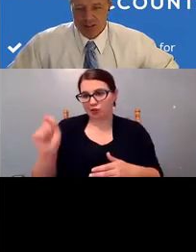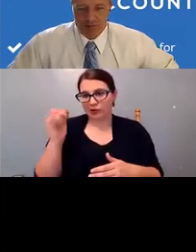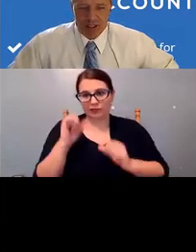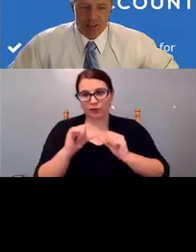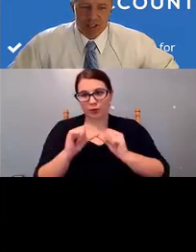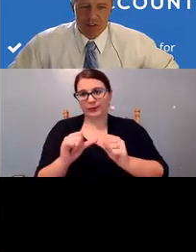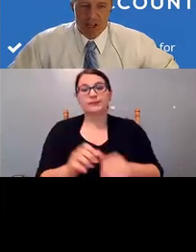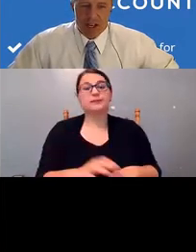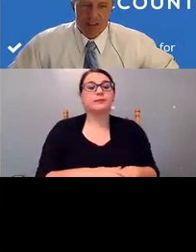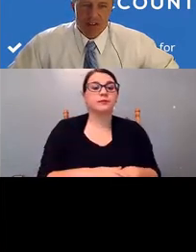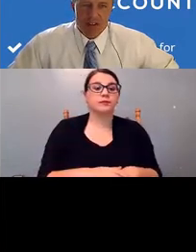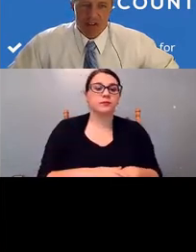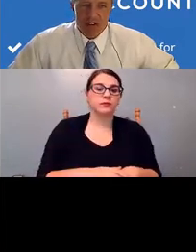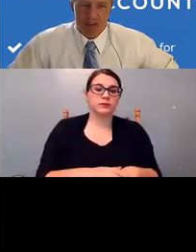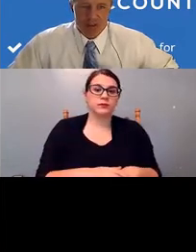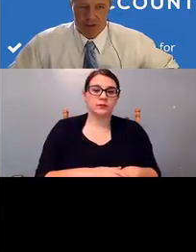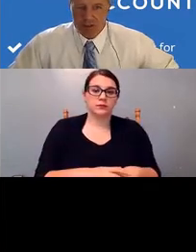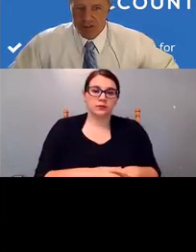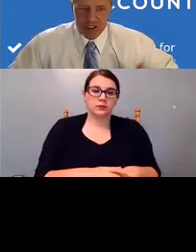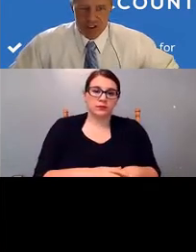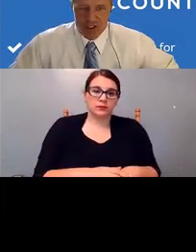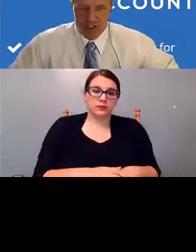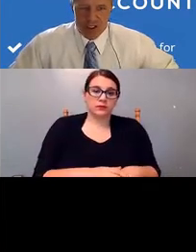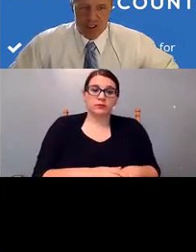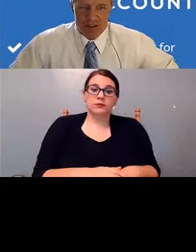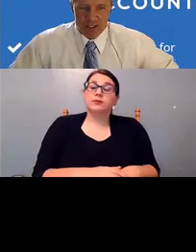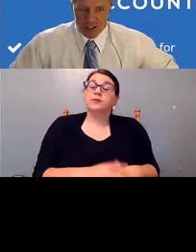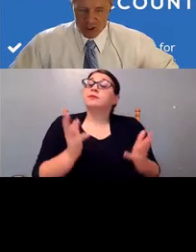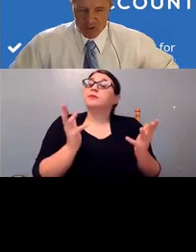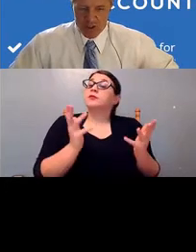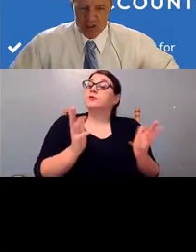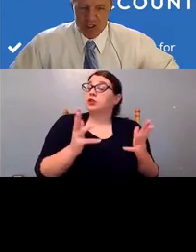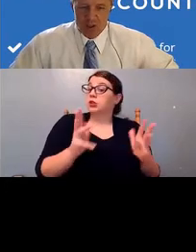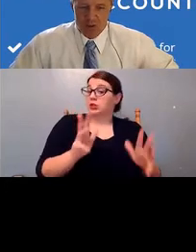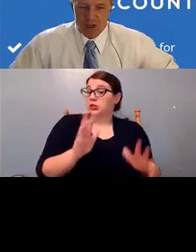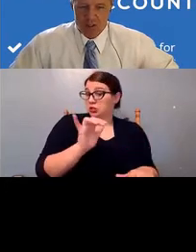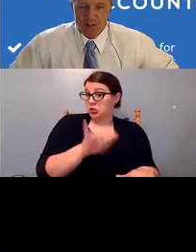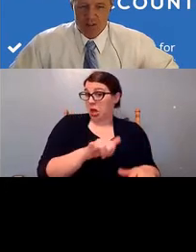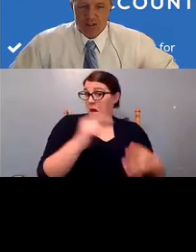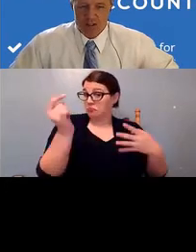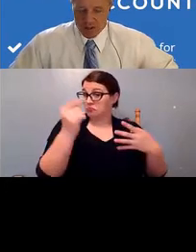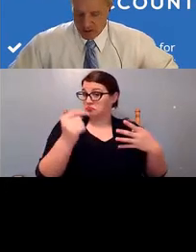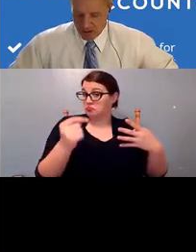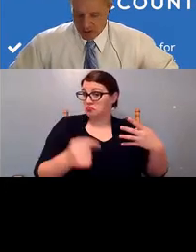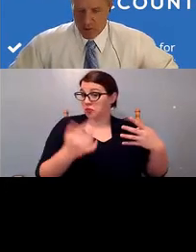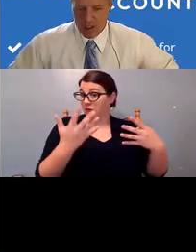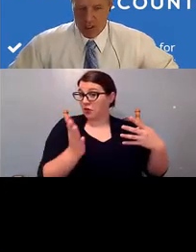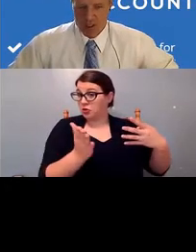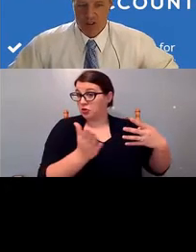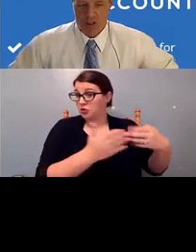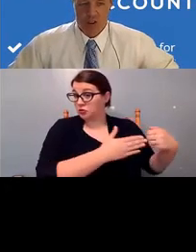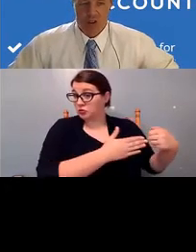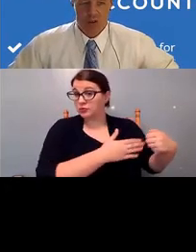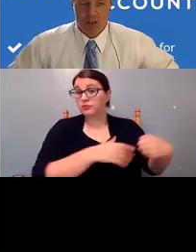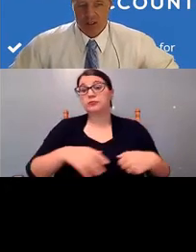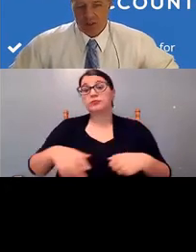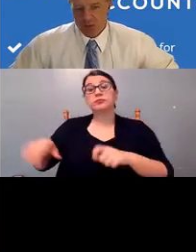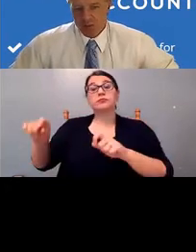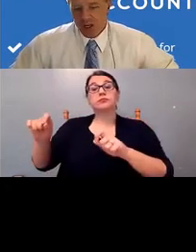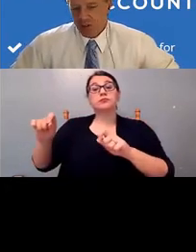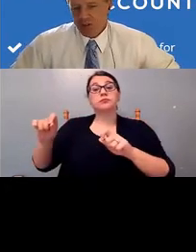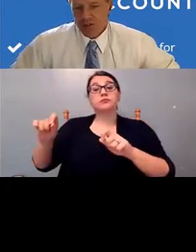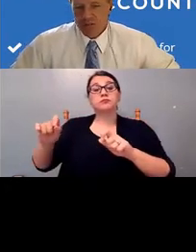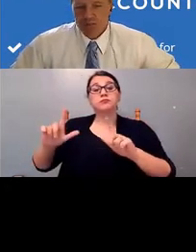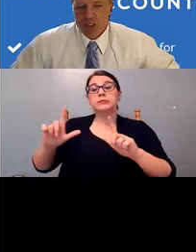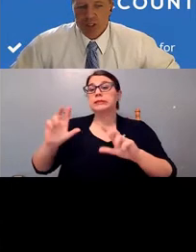Yes, next after that, after you've finished the eligibility requirements, then we can go to the